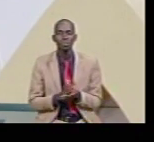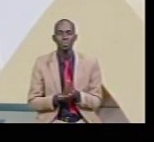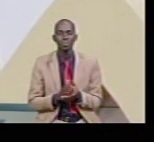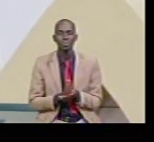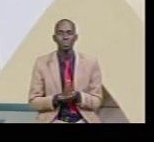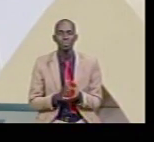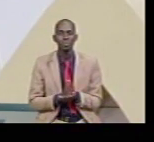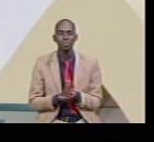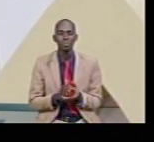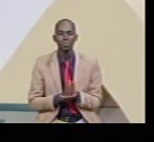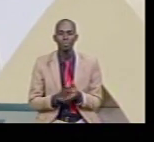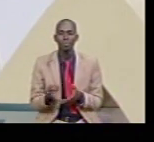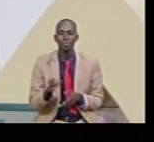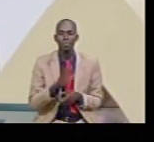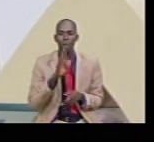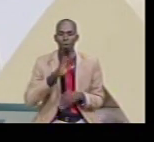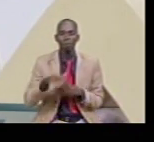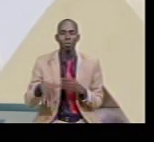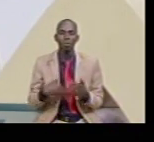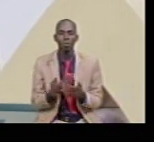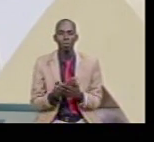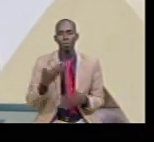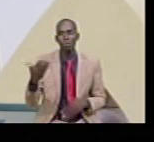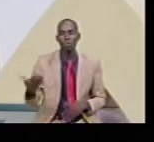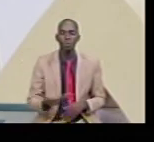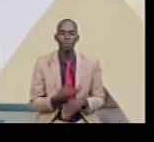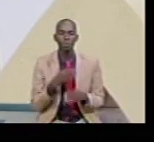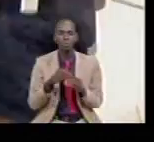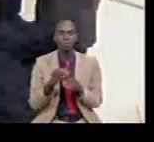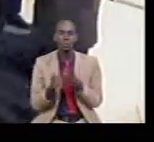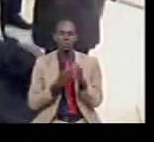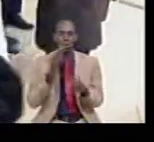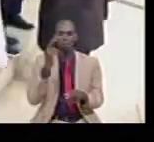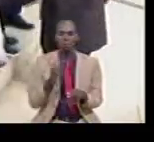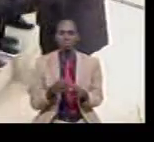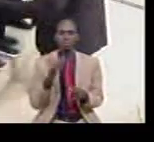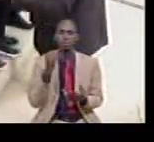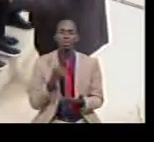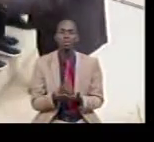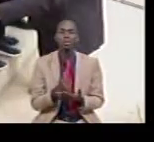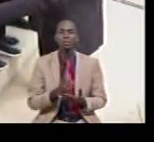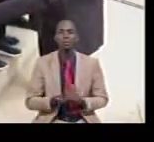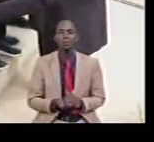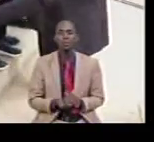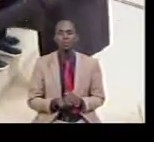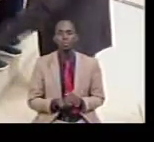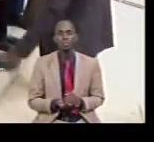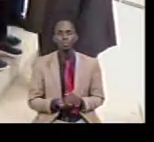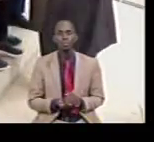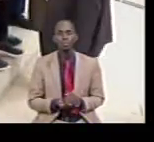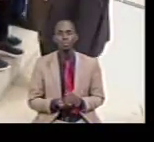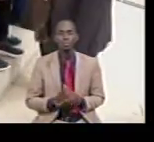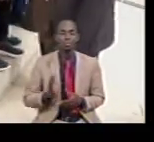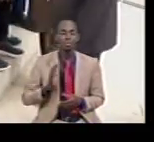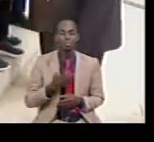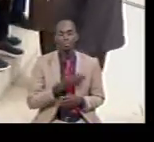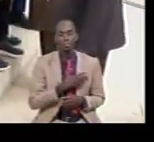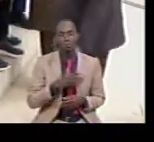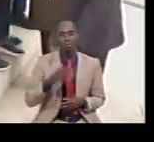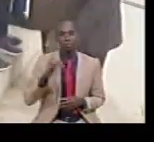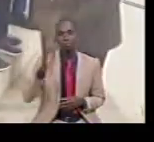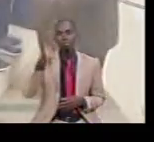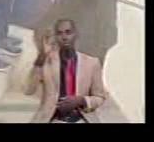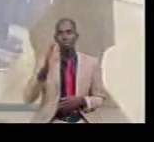You are all welcome in Jesus' name. Our pastor is delighted that we are in our midst